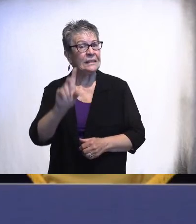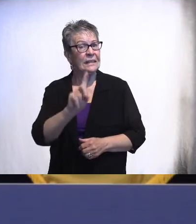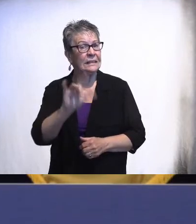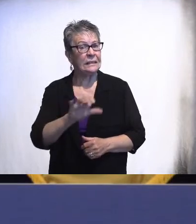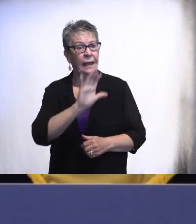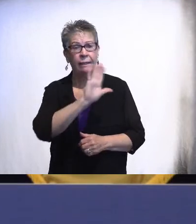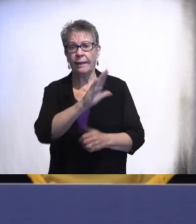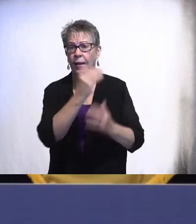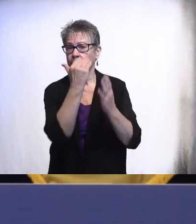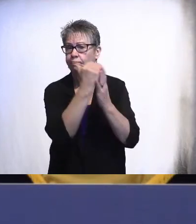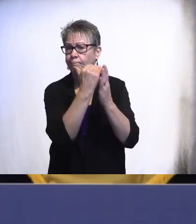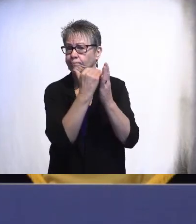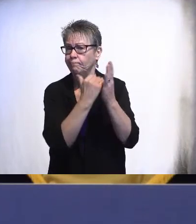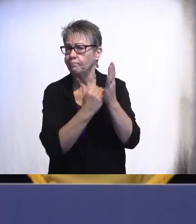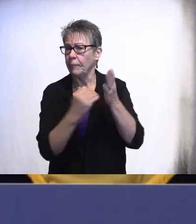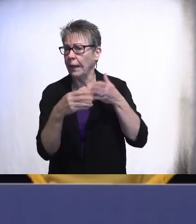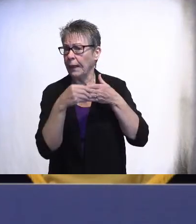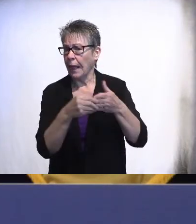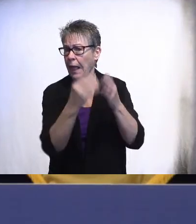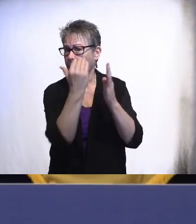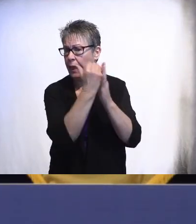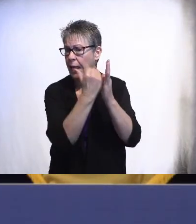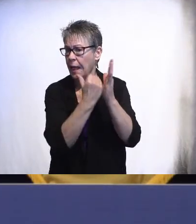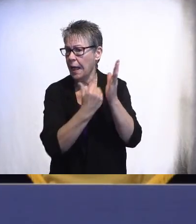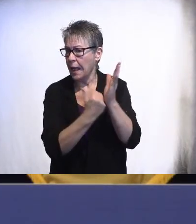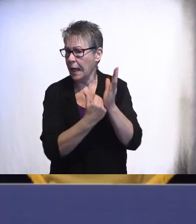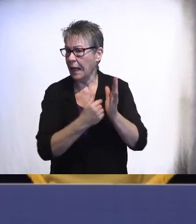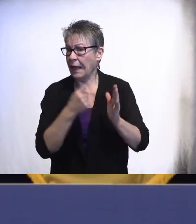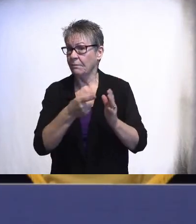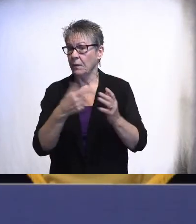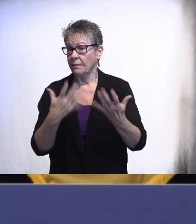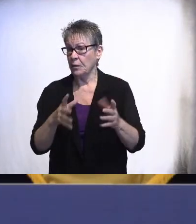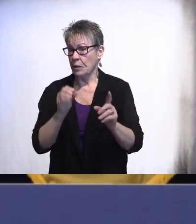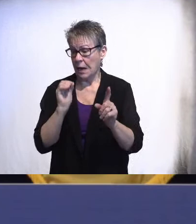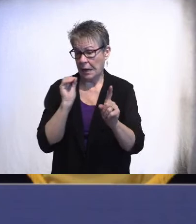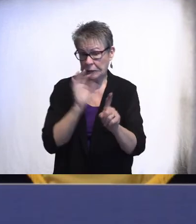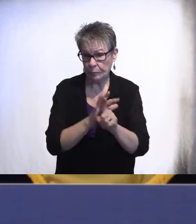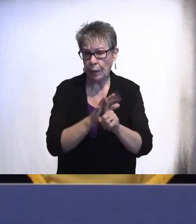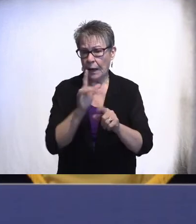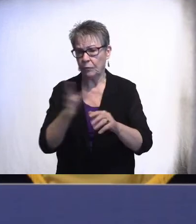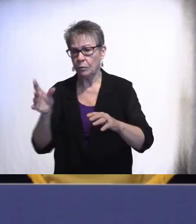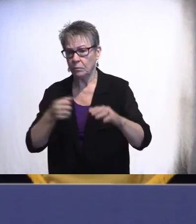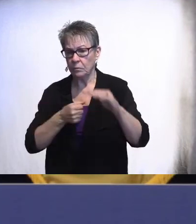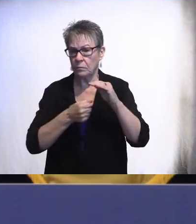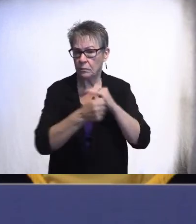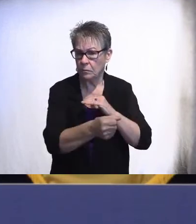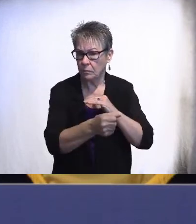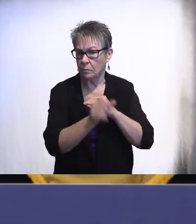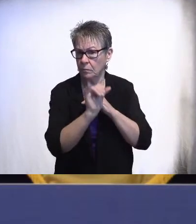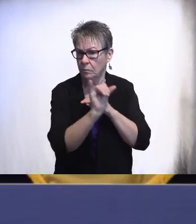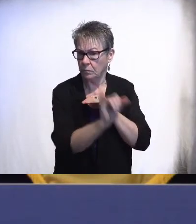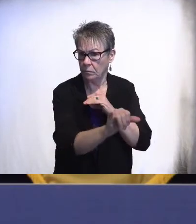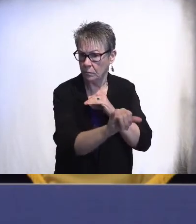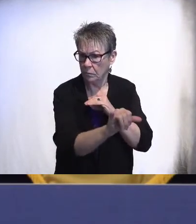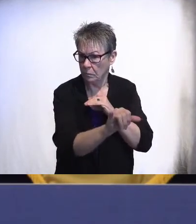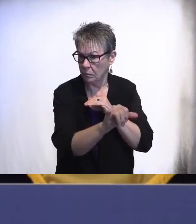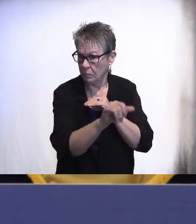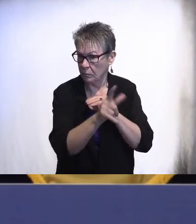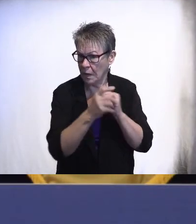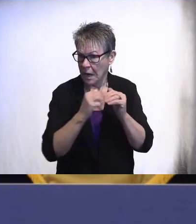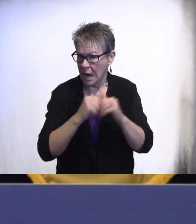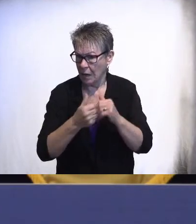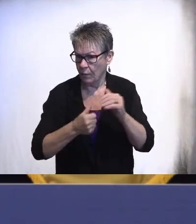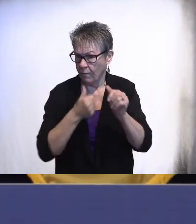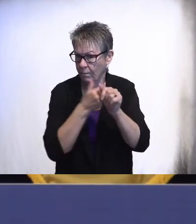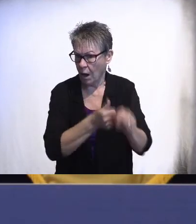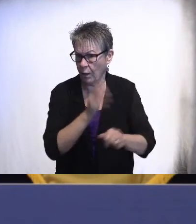more absences? Okay, I think I got most of that. To the last question, as well as the first, there is guidance